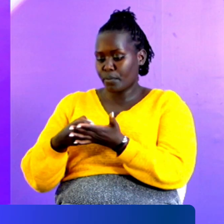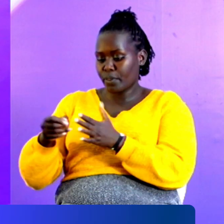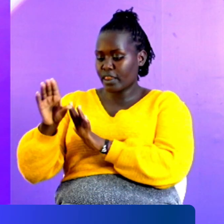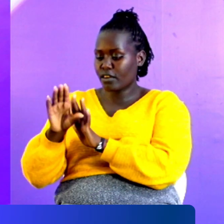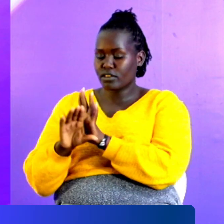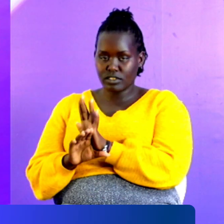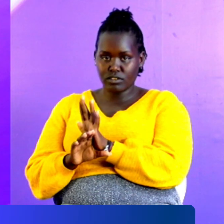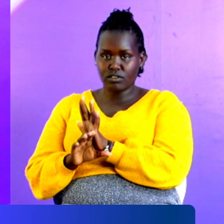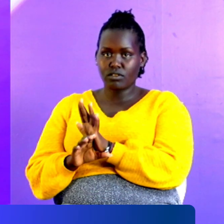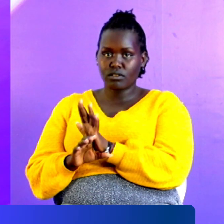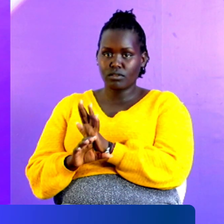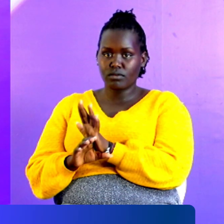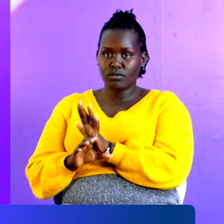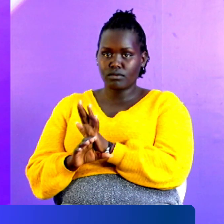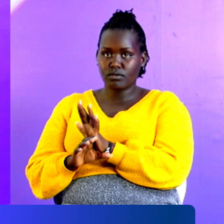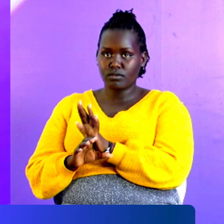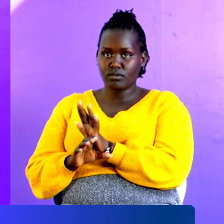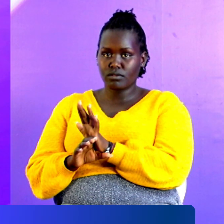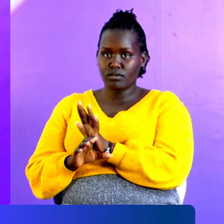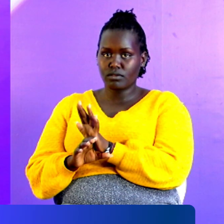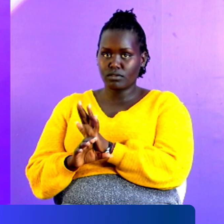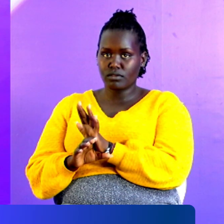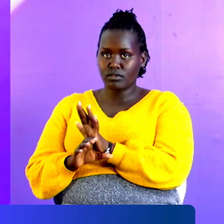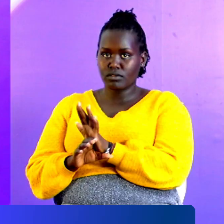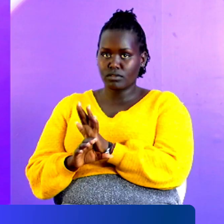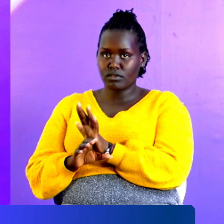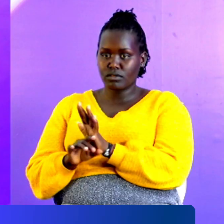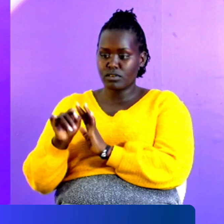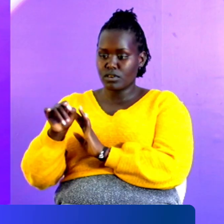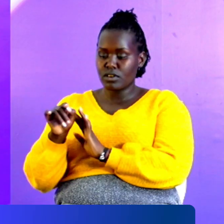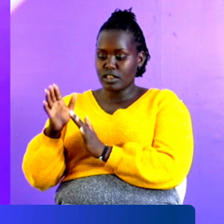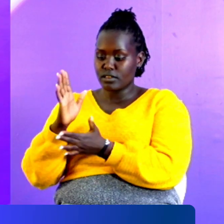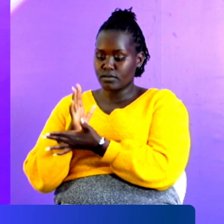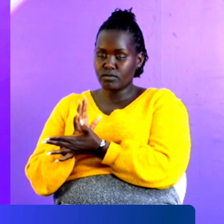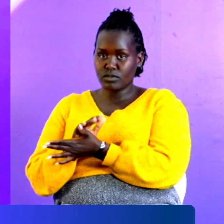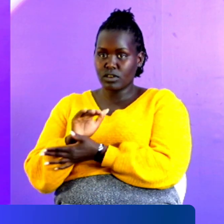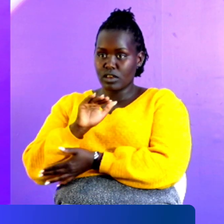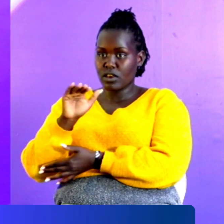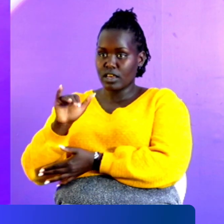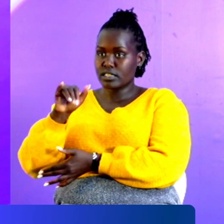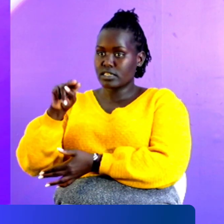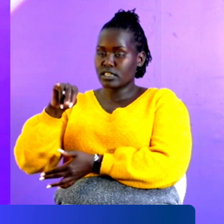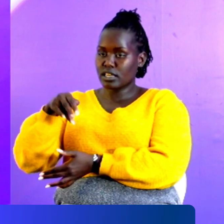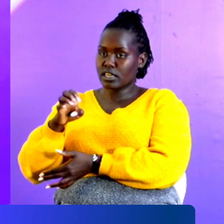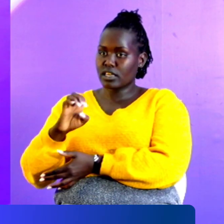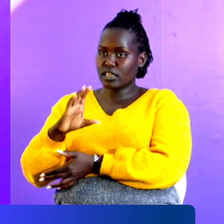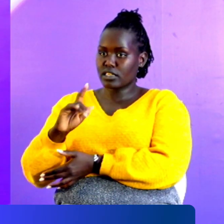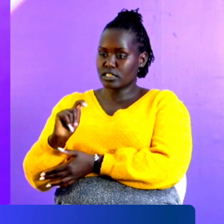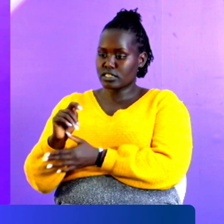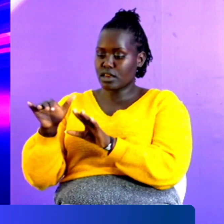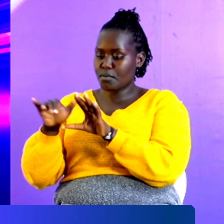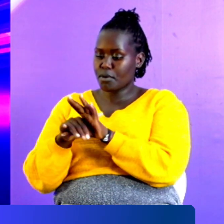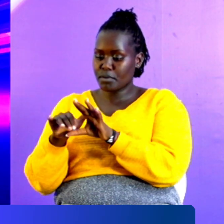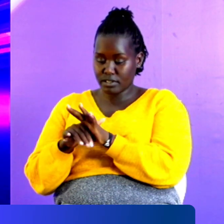Inject Party. See, this is true. Go and ask Inject Party members, the founding members.